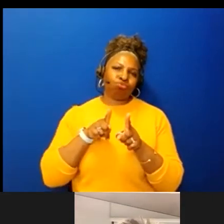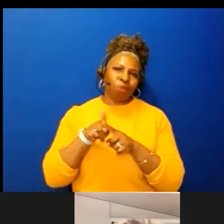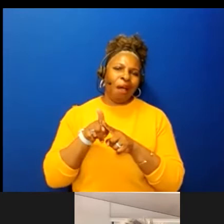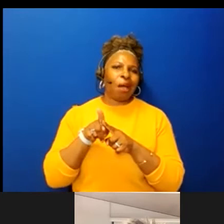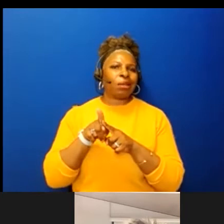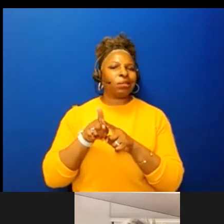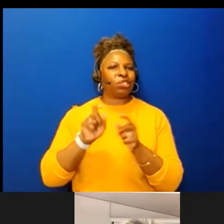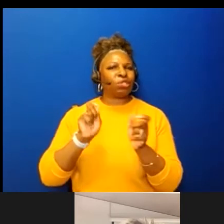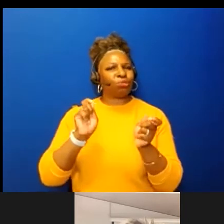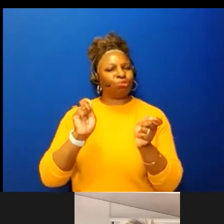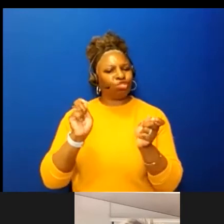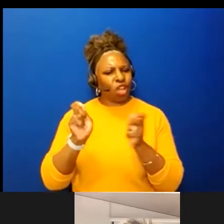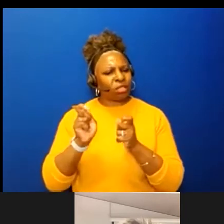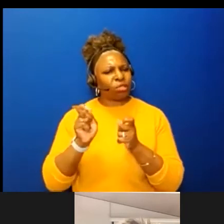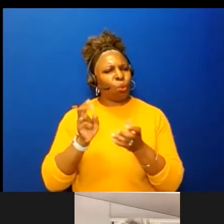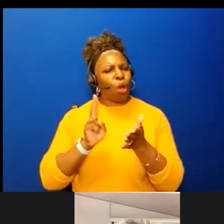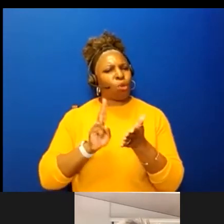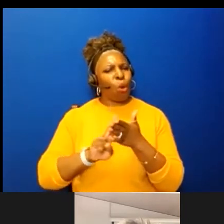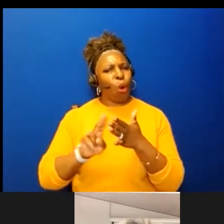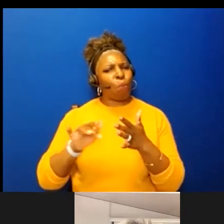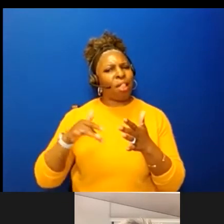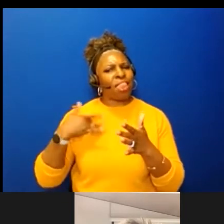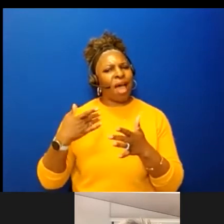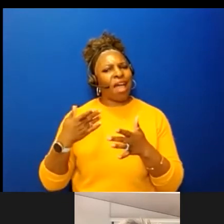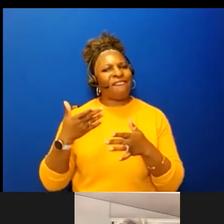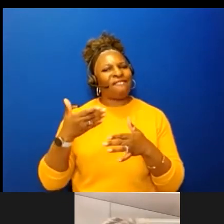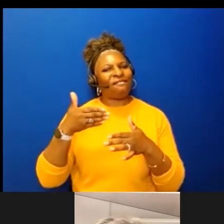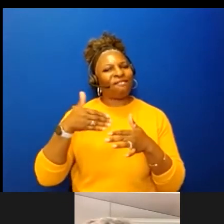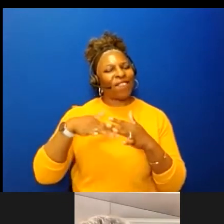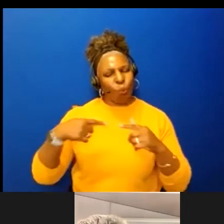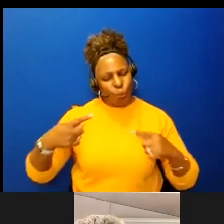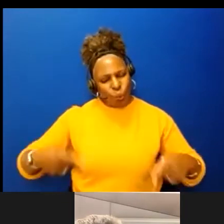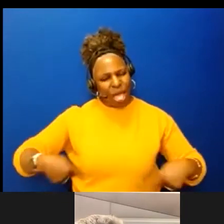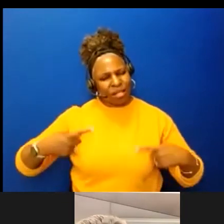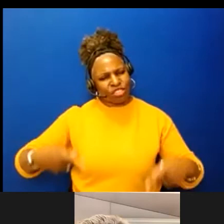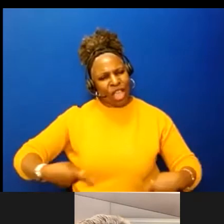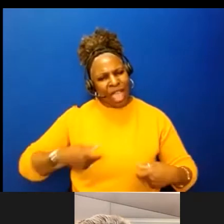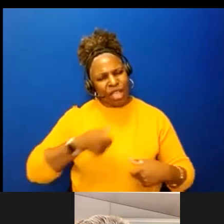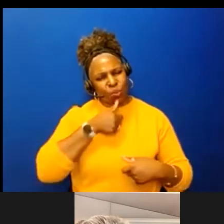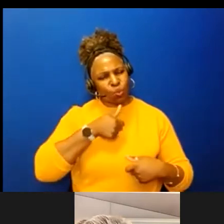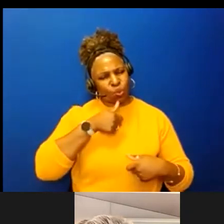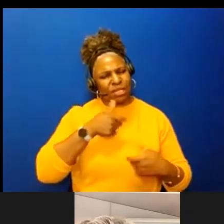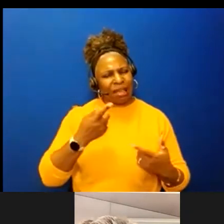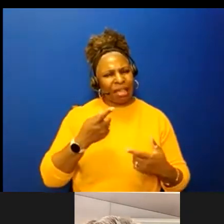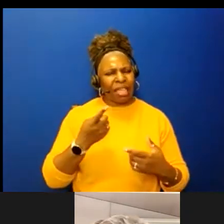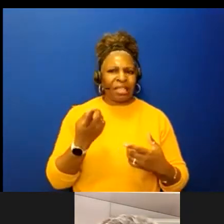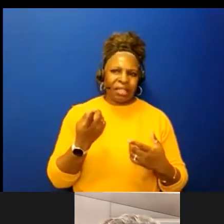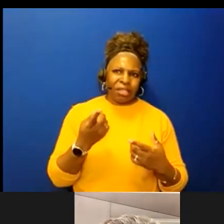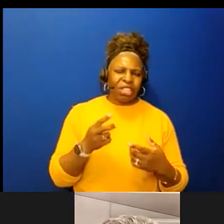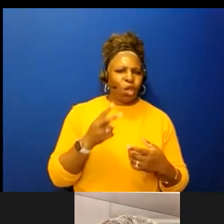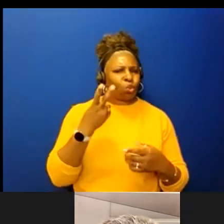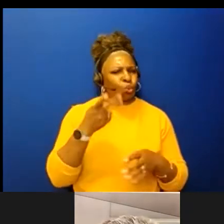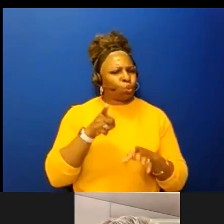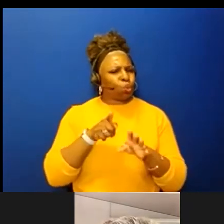normal life in a wheelchair compared to what I was expecting it to be. So it took me 2 years to get rehabbed to a point where I could